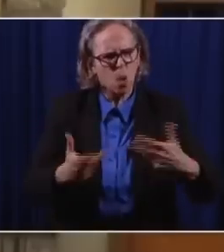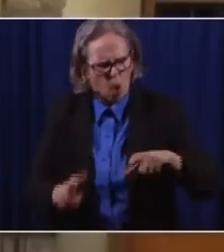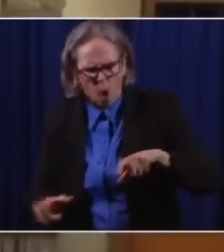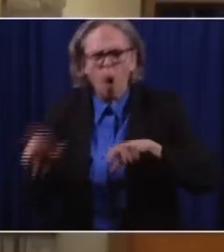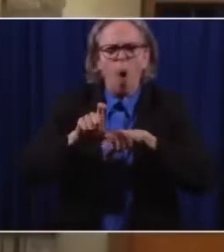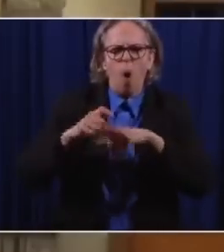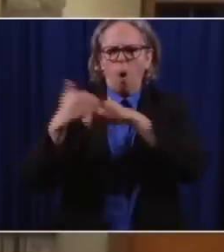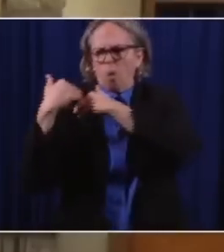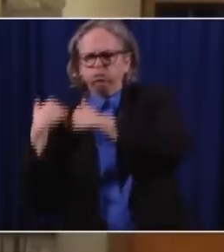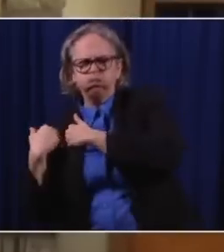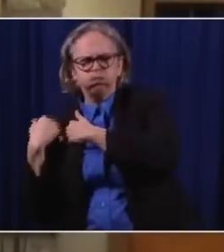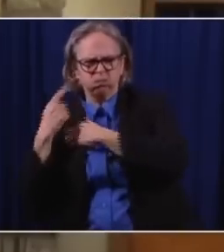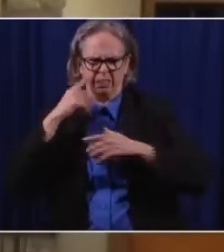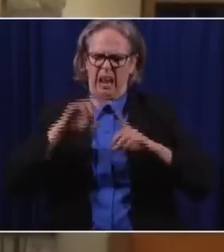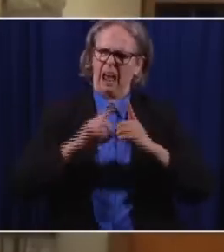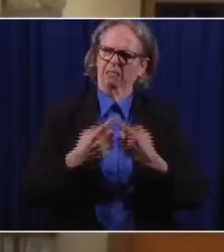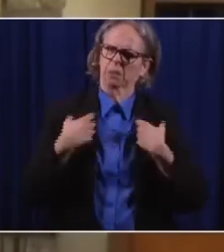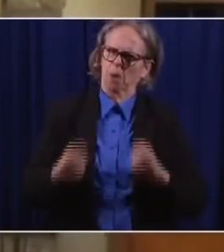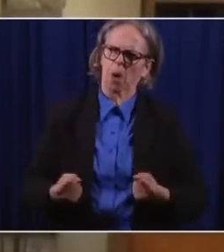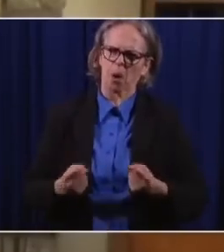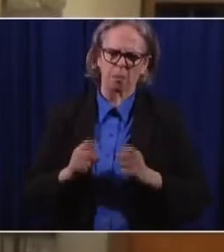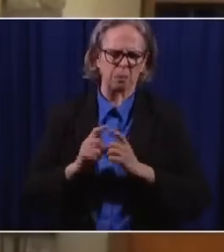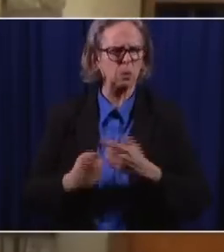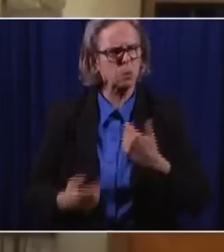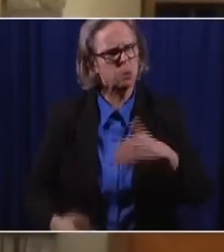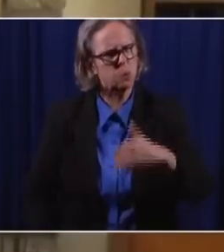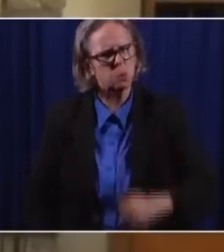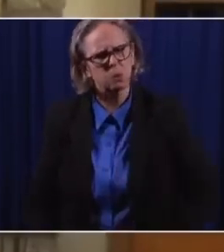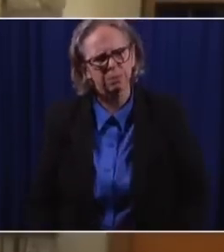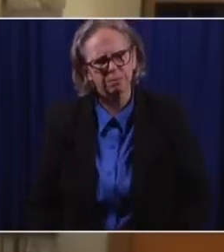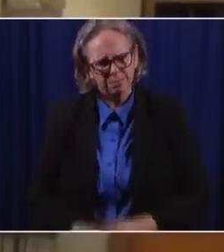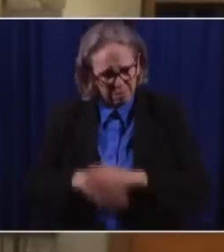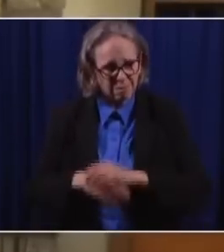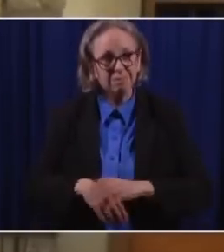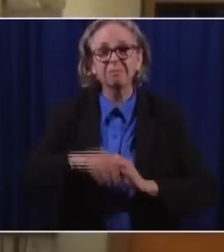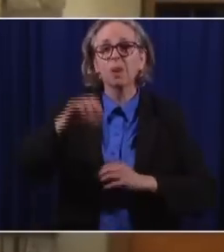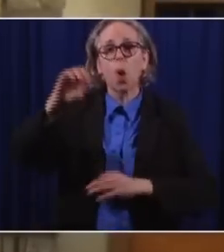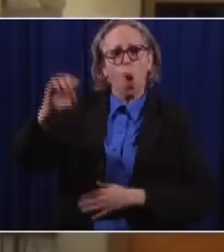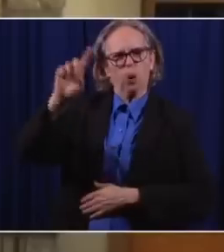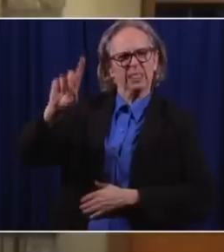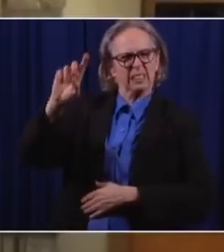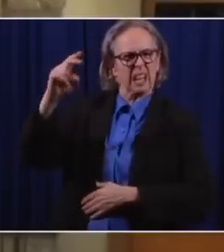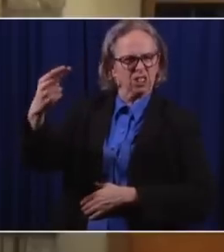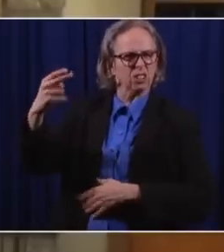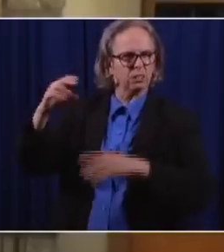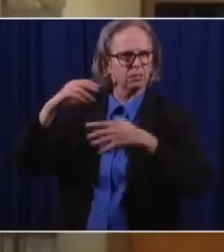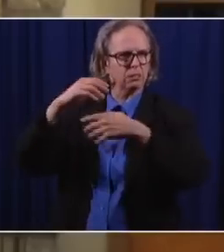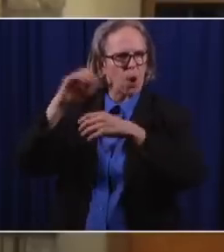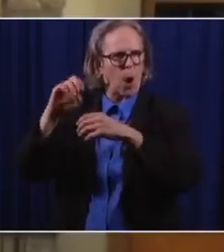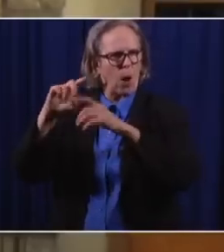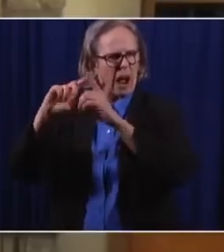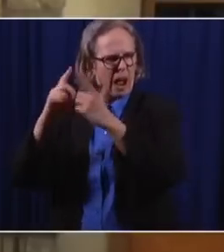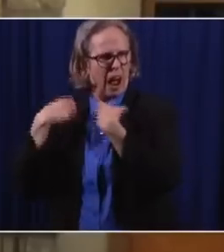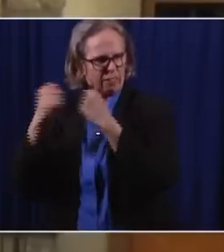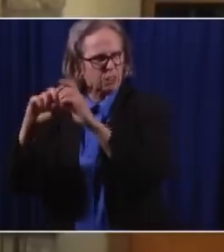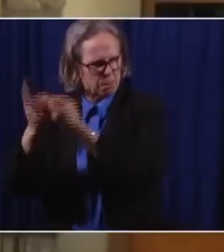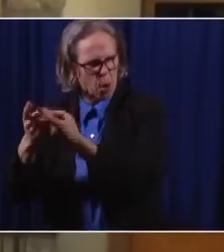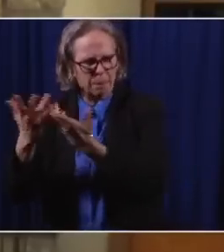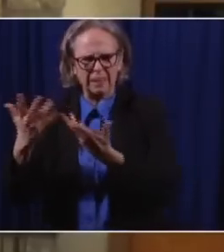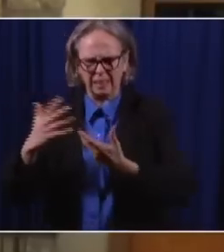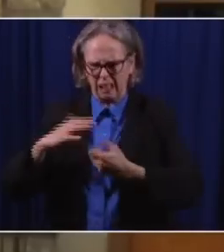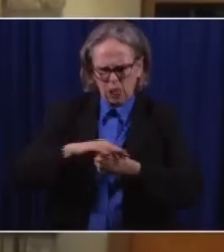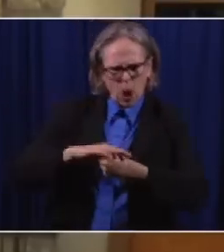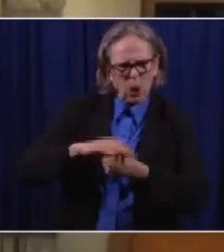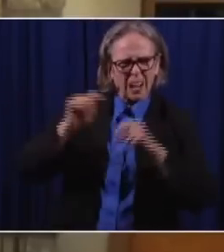The work of the Ohio Department of Health and the local health departments, the work they both do, working together, is vital to